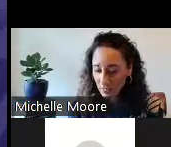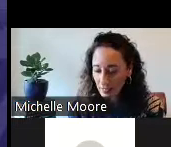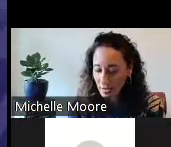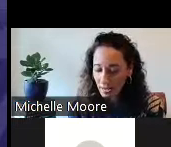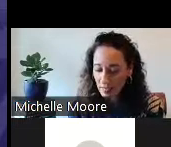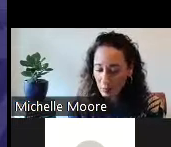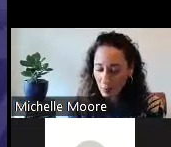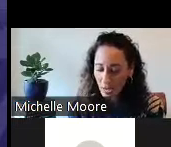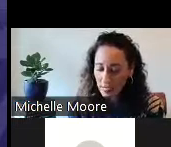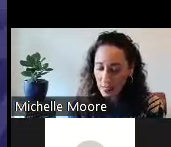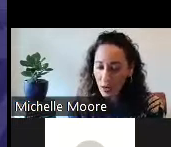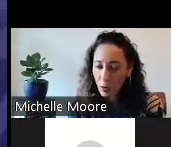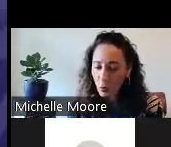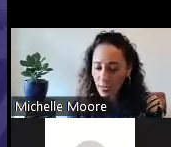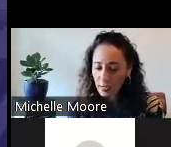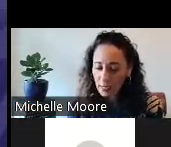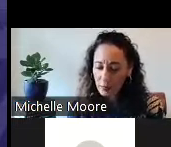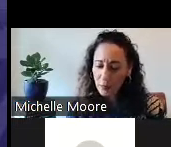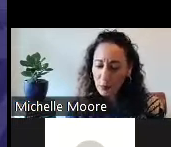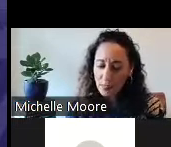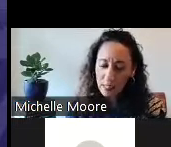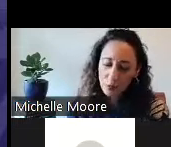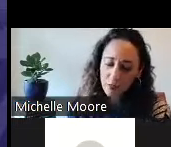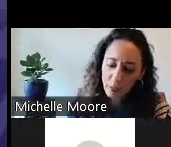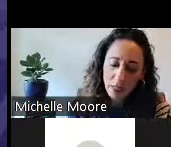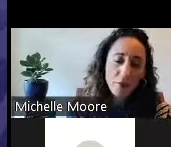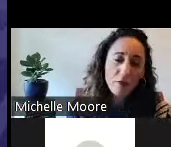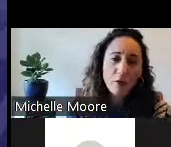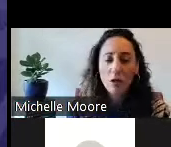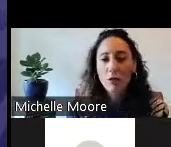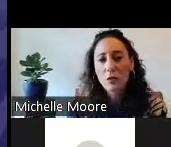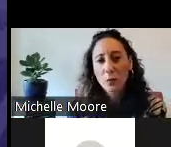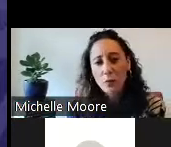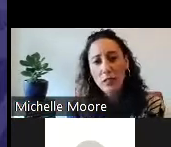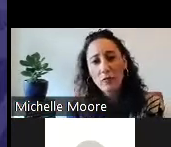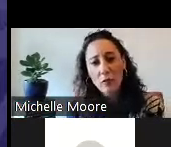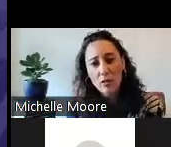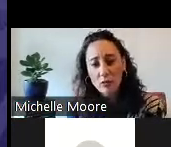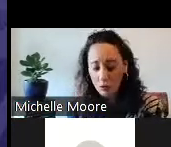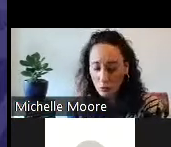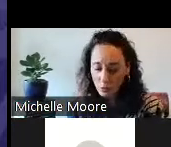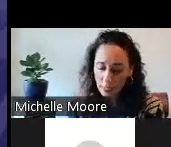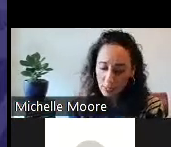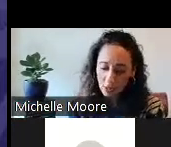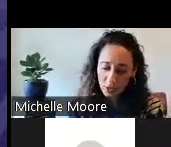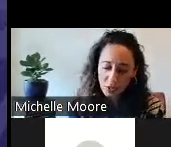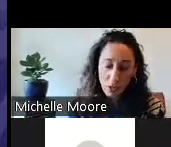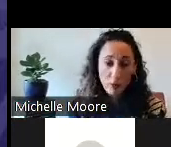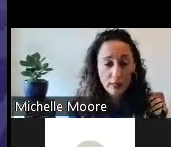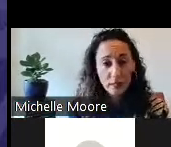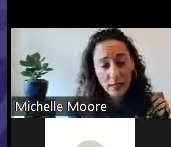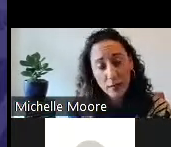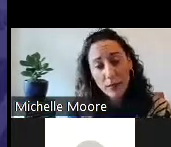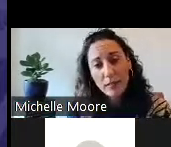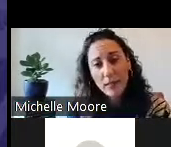agenda, and as always, Sporting Equals have been at the root of supporting grassroots organisations with